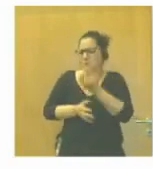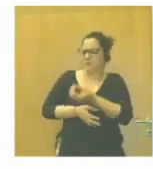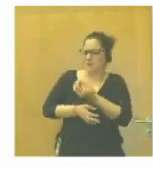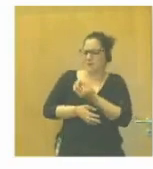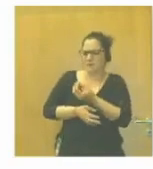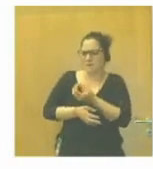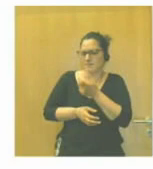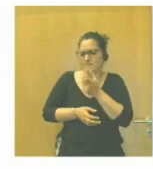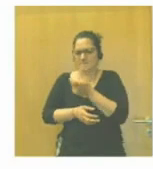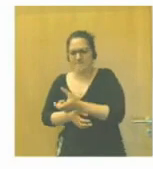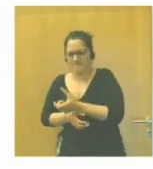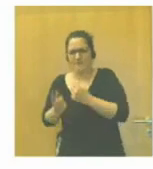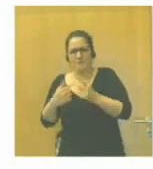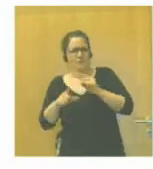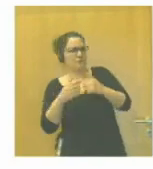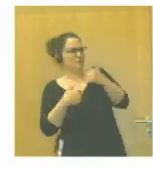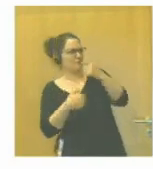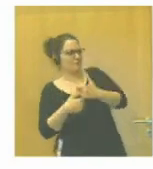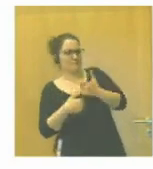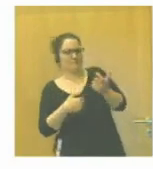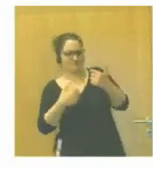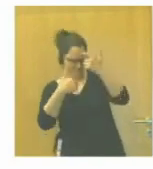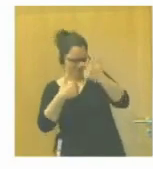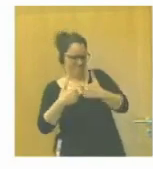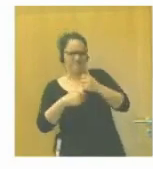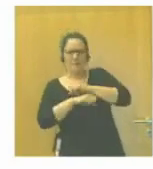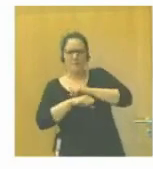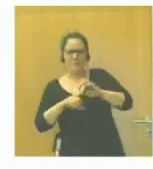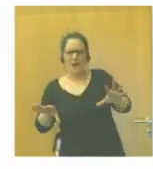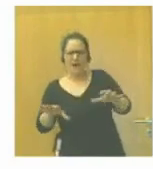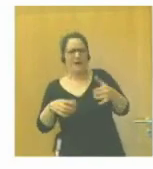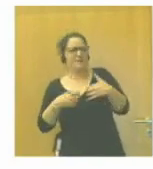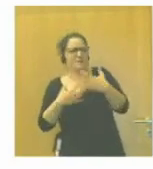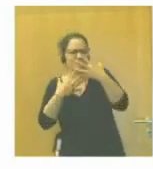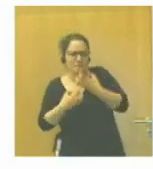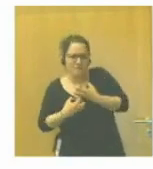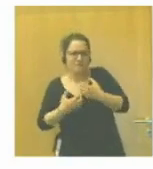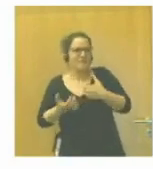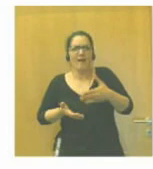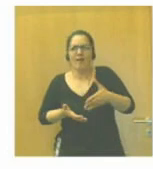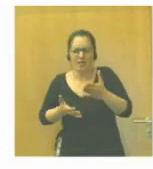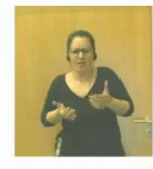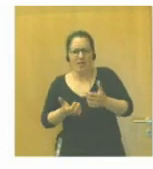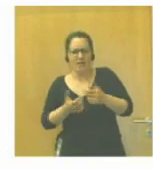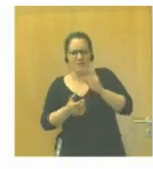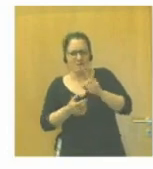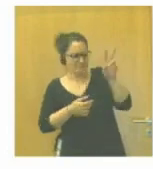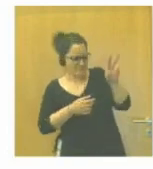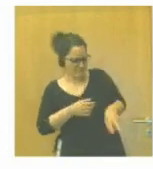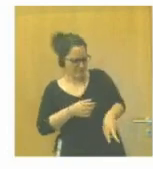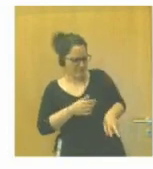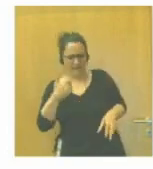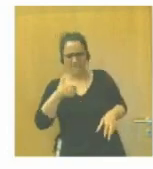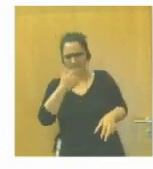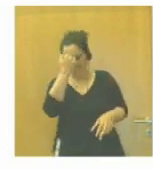or I don't know what to do. I'm not your person. And so if we say things like that, we're ending conversations. So I